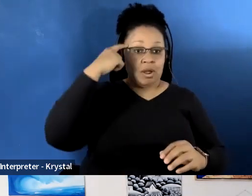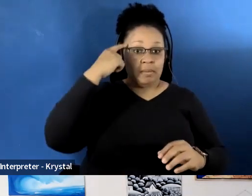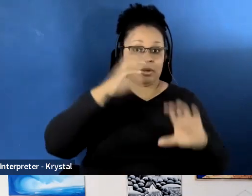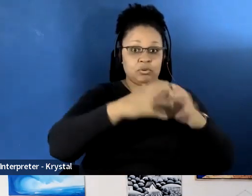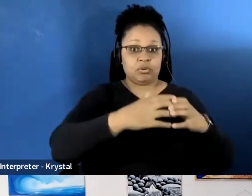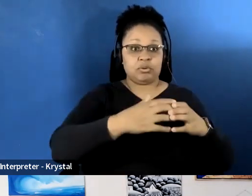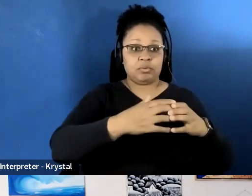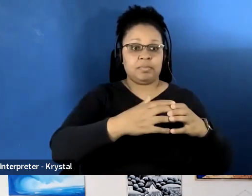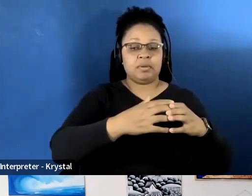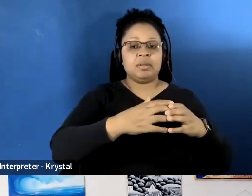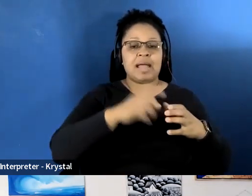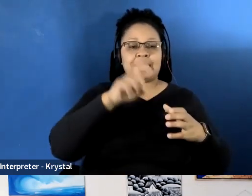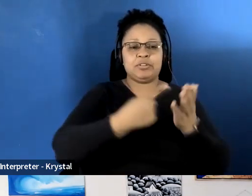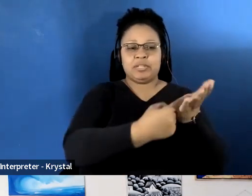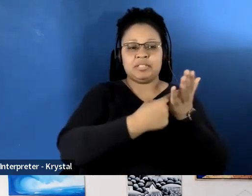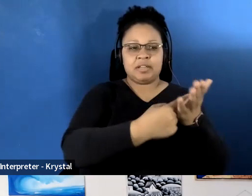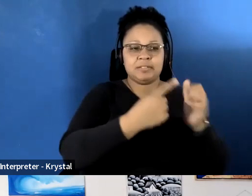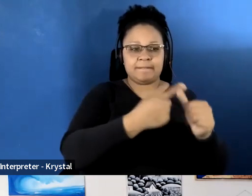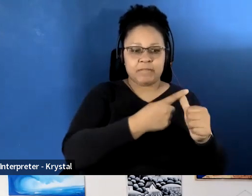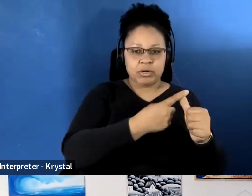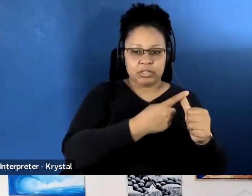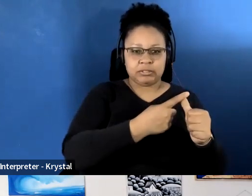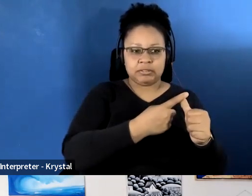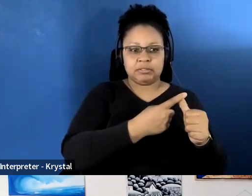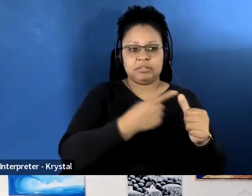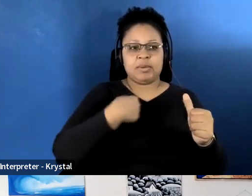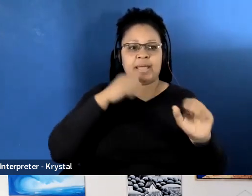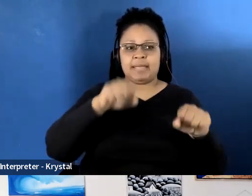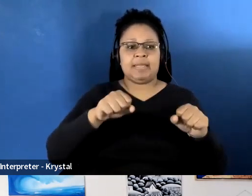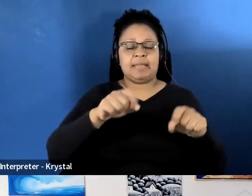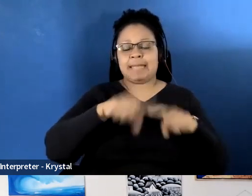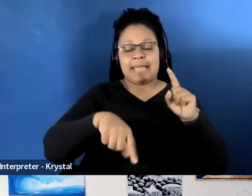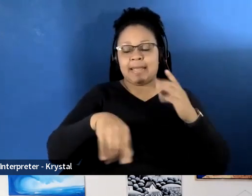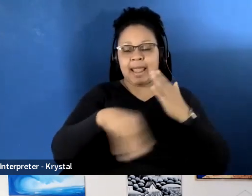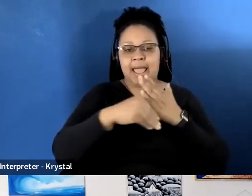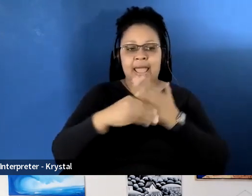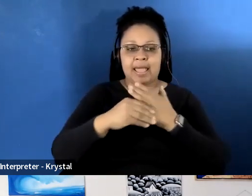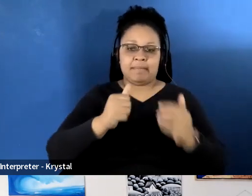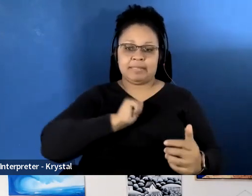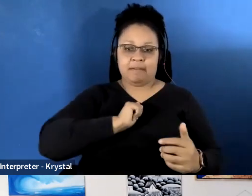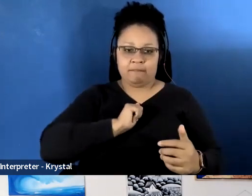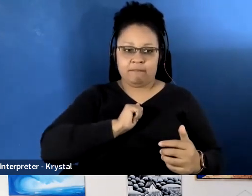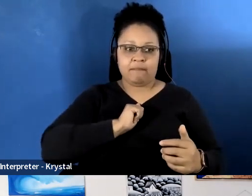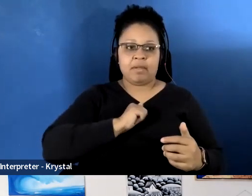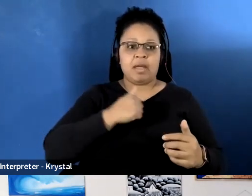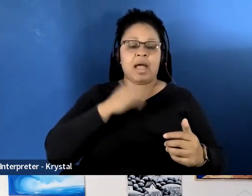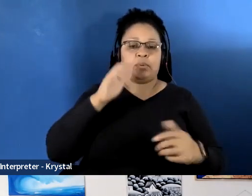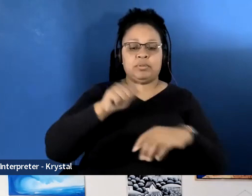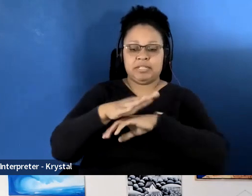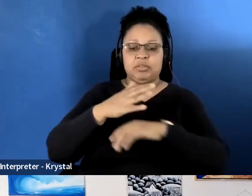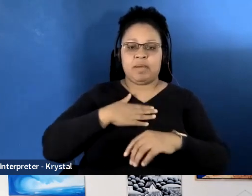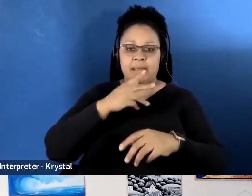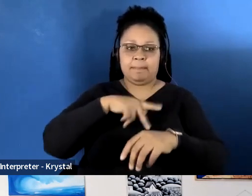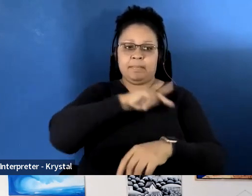There's about like 3 of us. So I can't like just add people on my own, but I'll send my personal account for